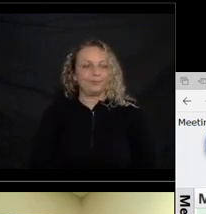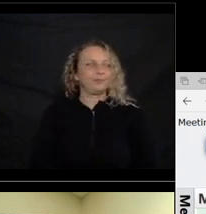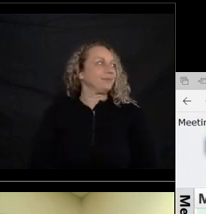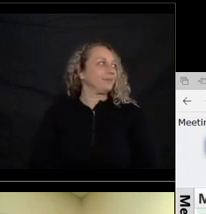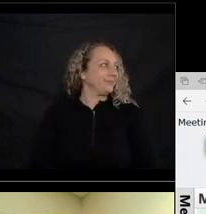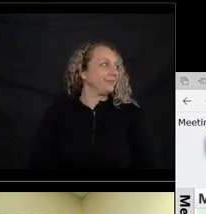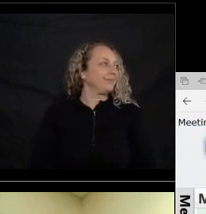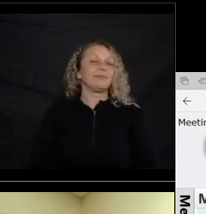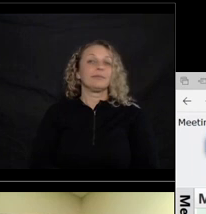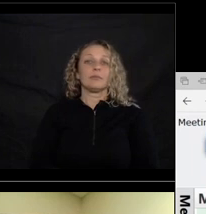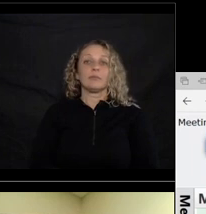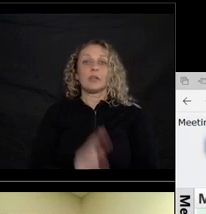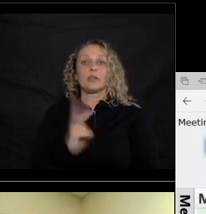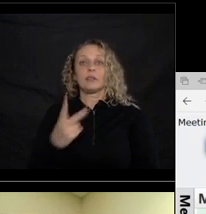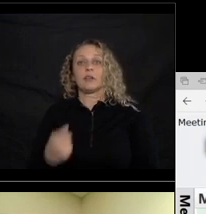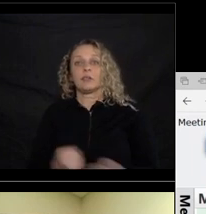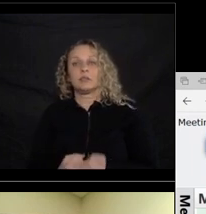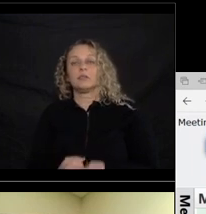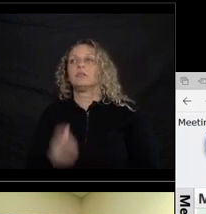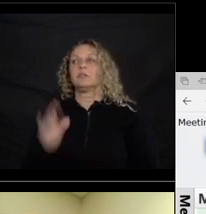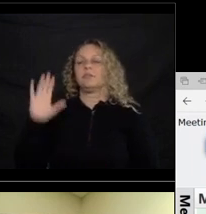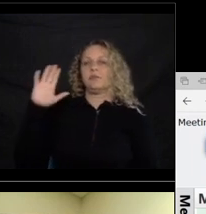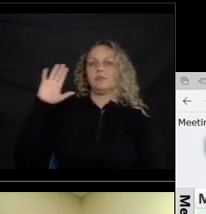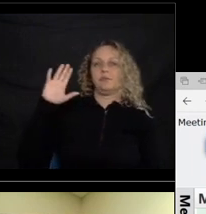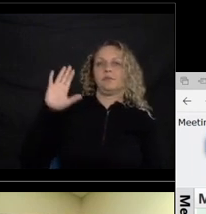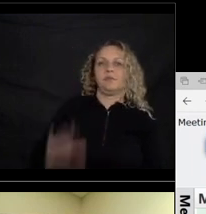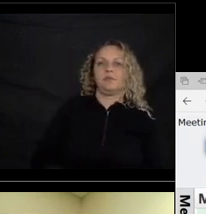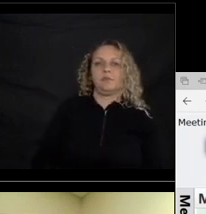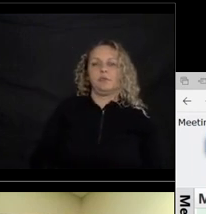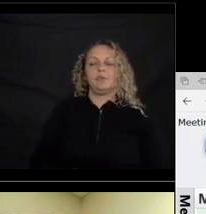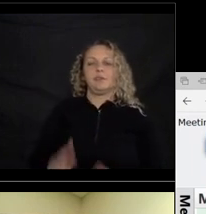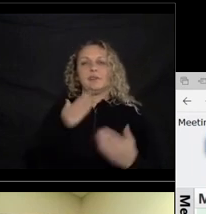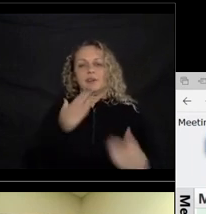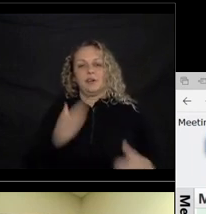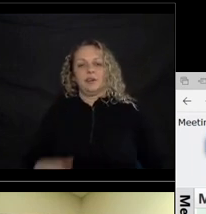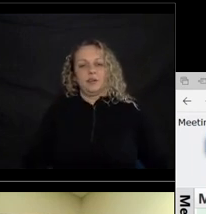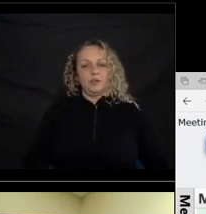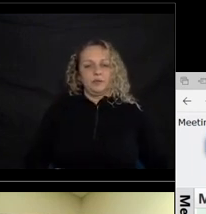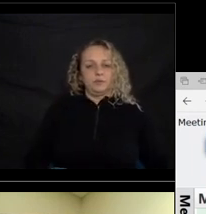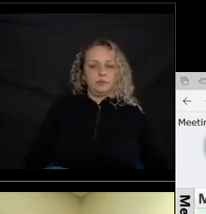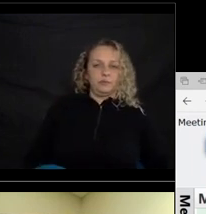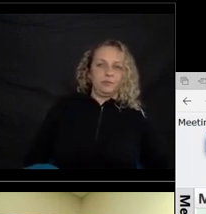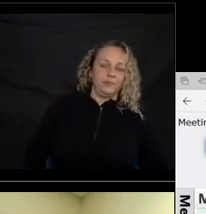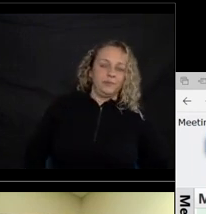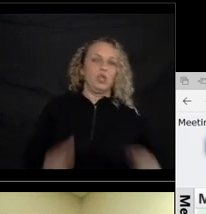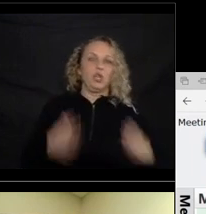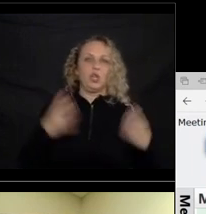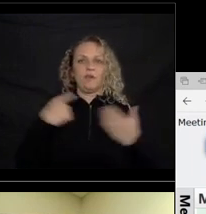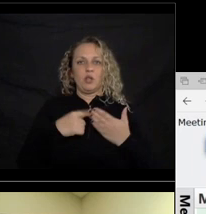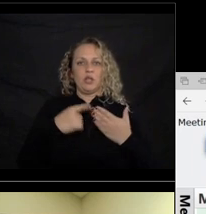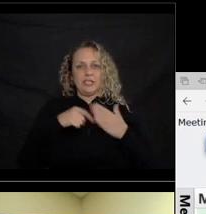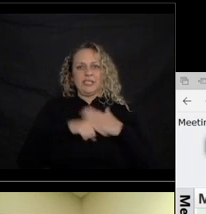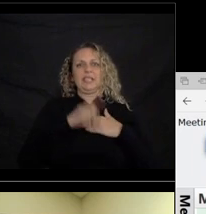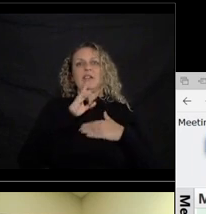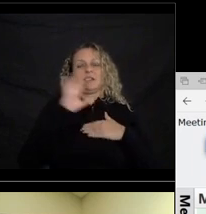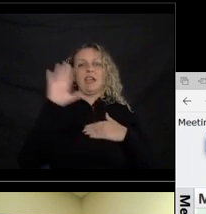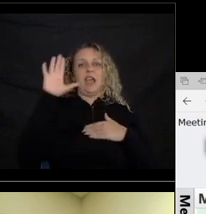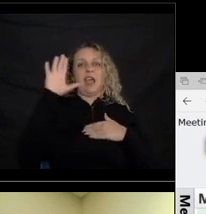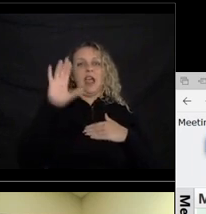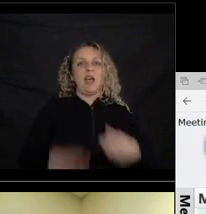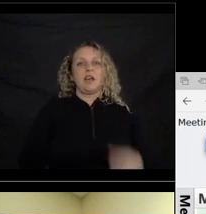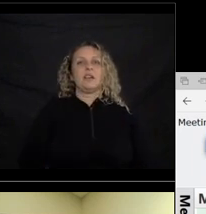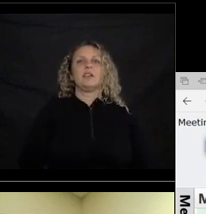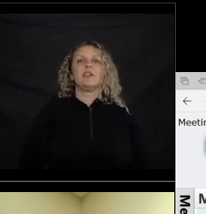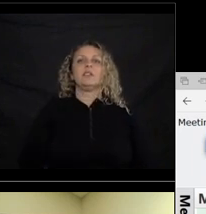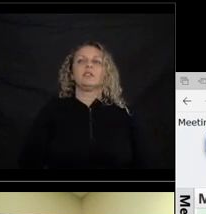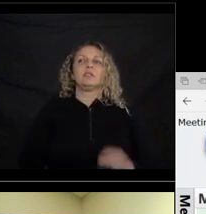Do I have a second? Second. Thank you. Seeing no further discussion, all of those in favor state so by saying